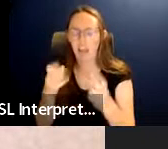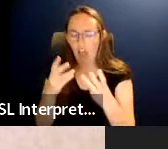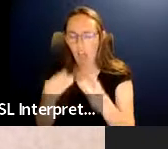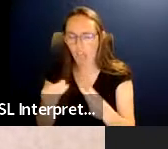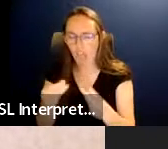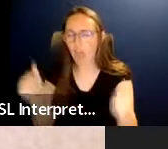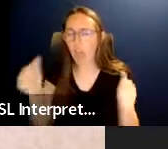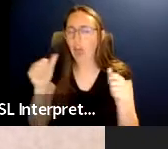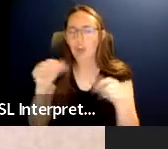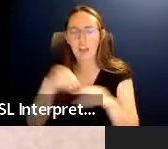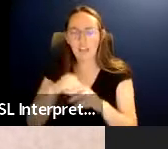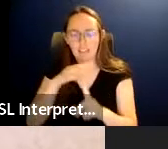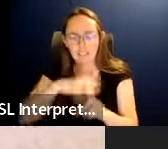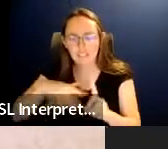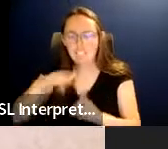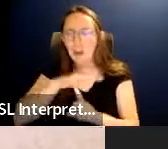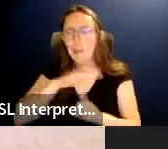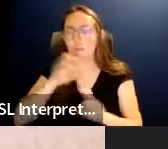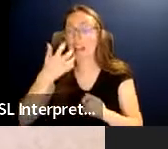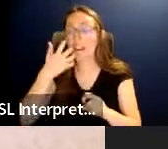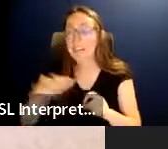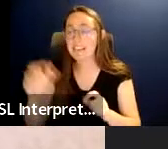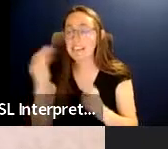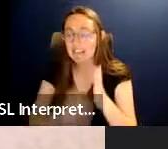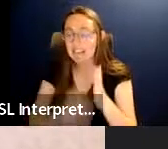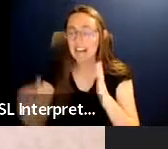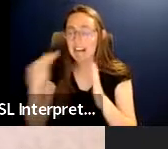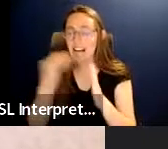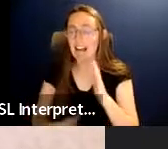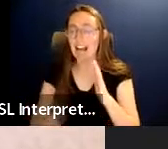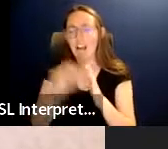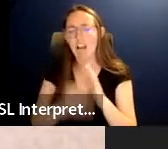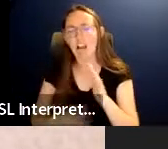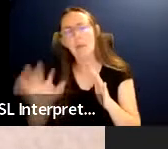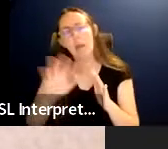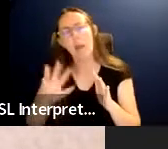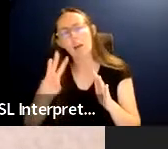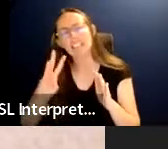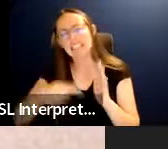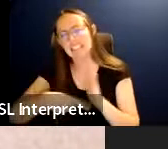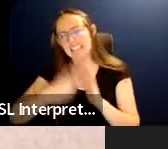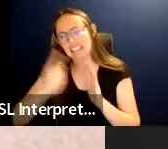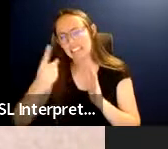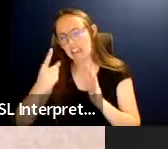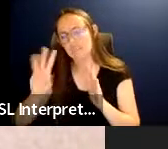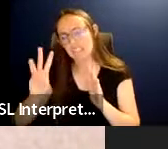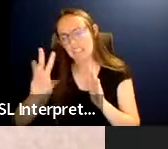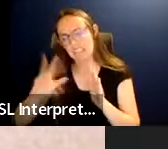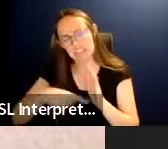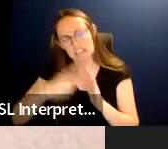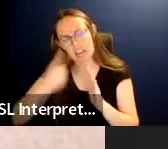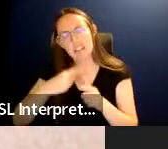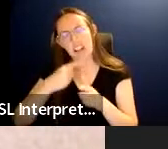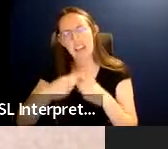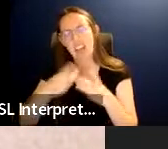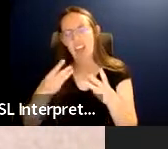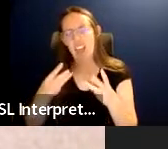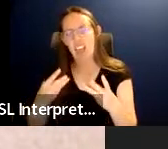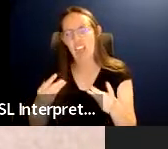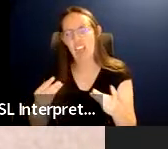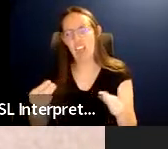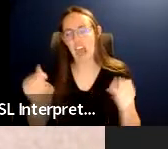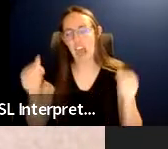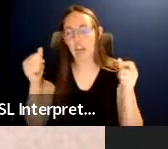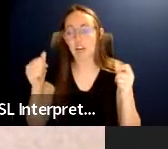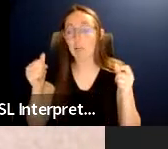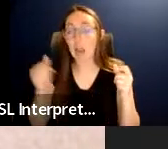up to maybe about, I would say, 6 times, and then it starts to kind of get brittle. So I love the fact that if I